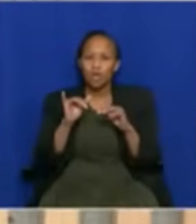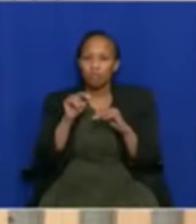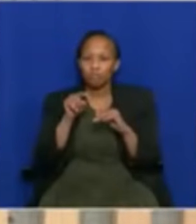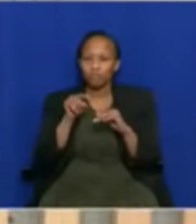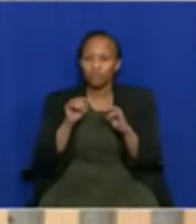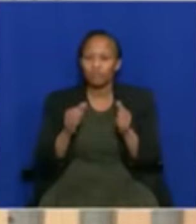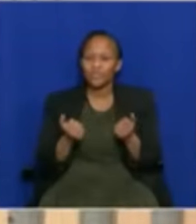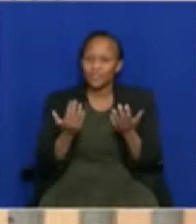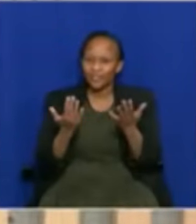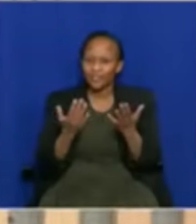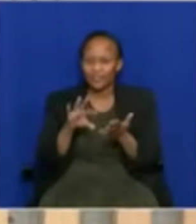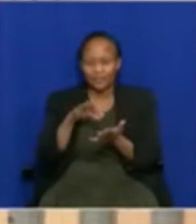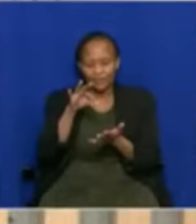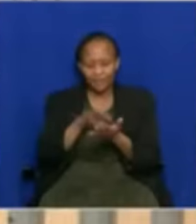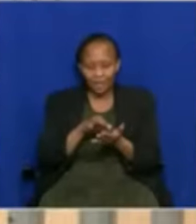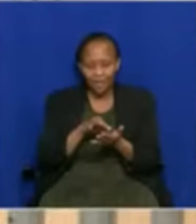appended.